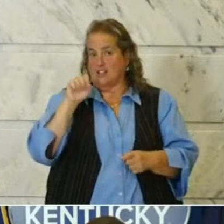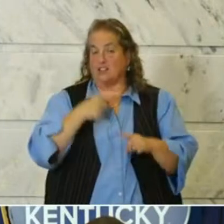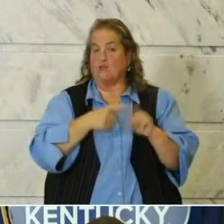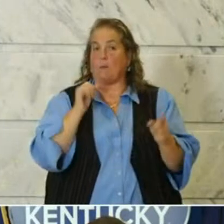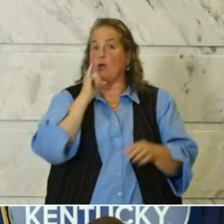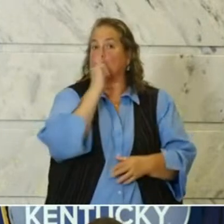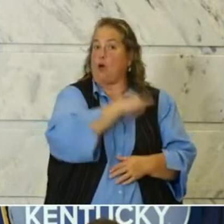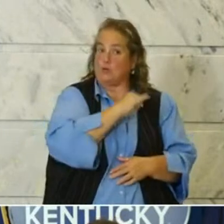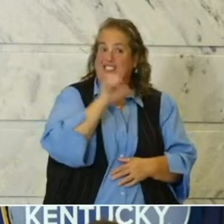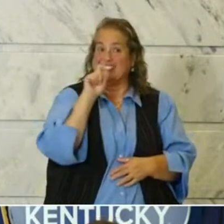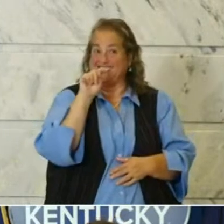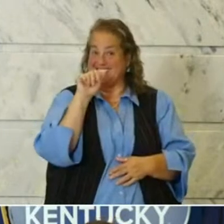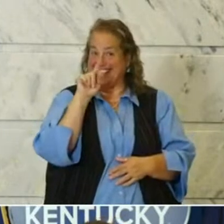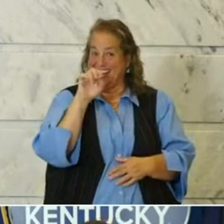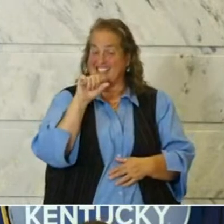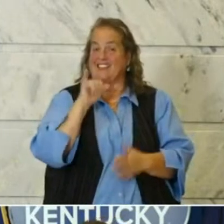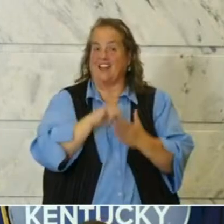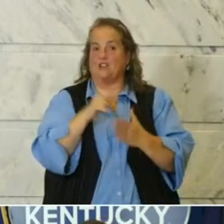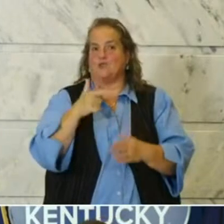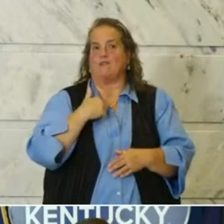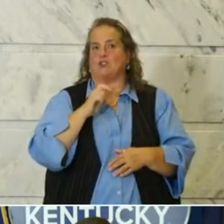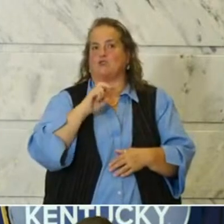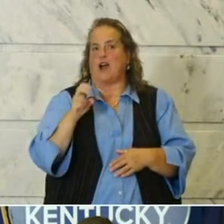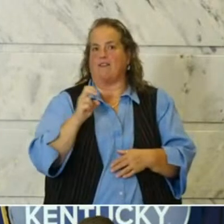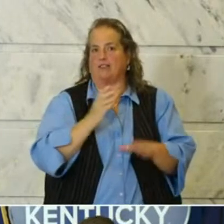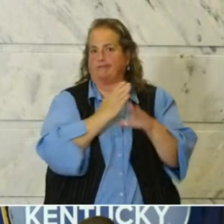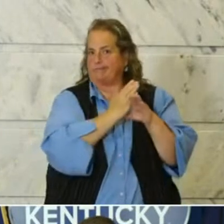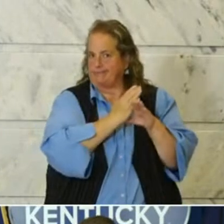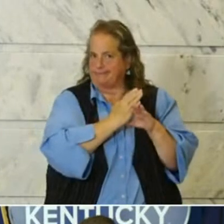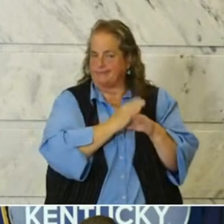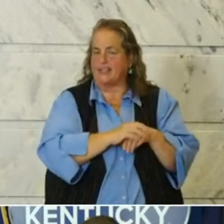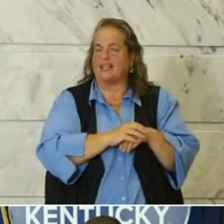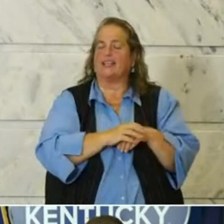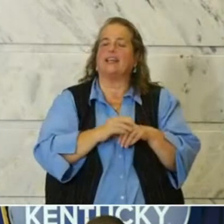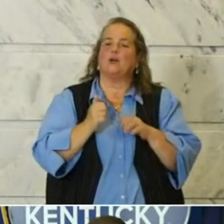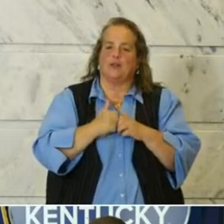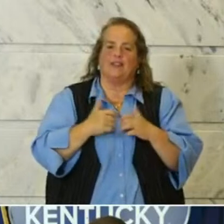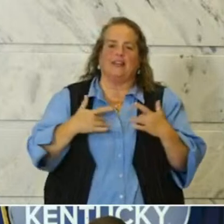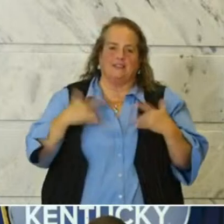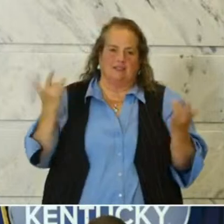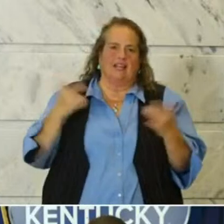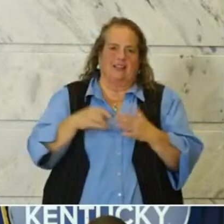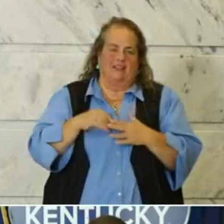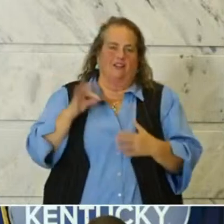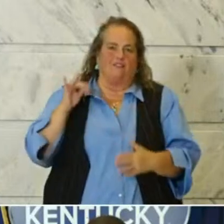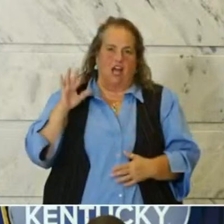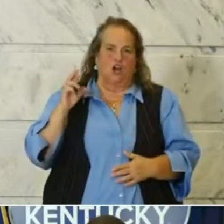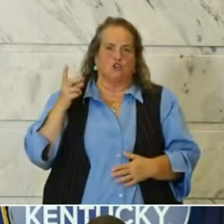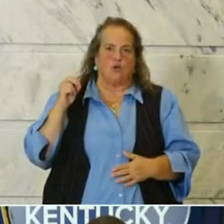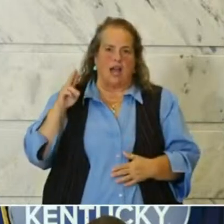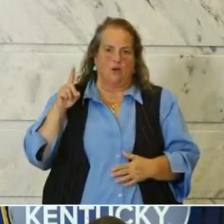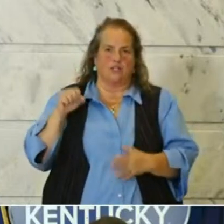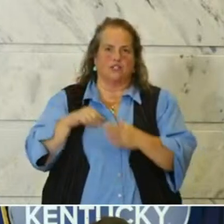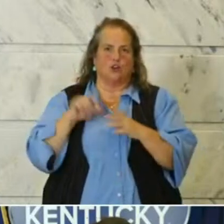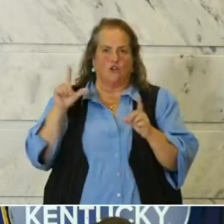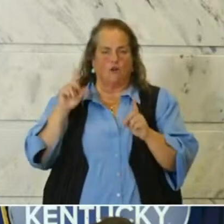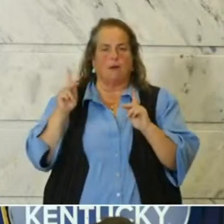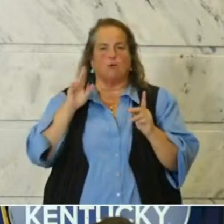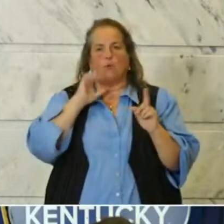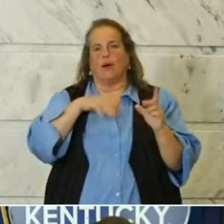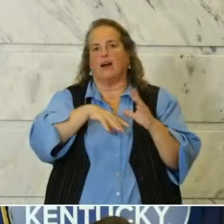Yeah, the question is on with an event going on at the fairgrounds in Louisville with people coming in from out of